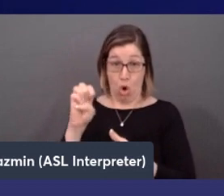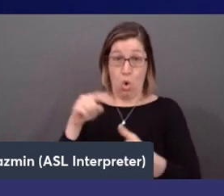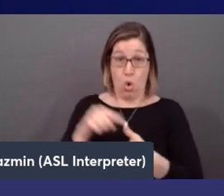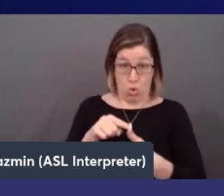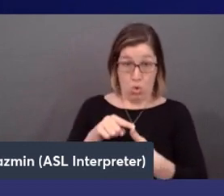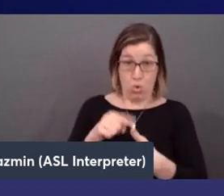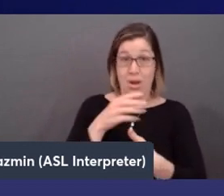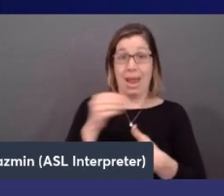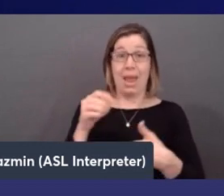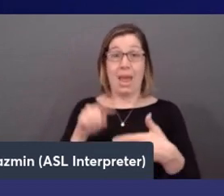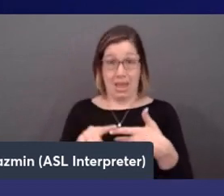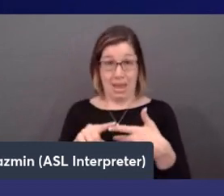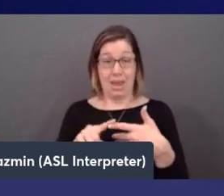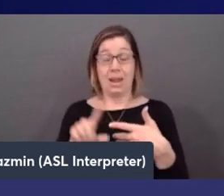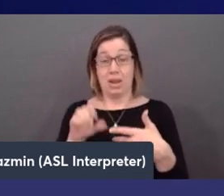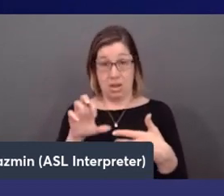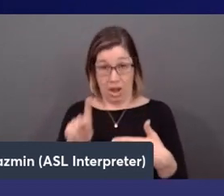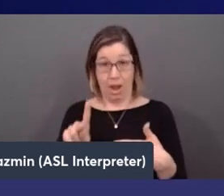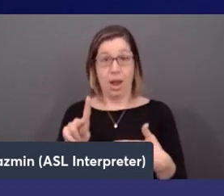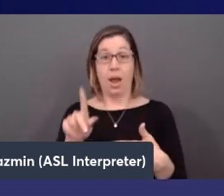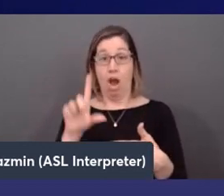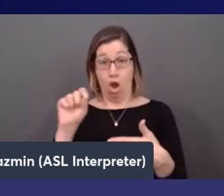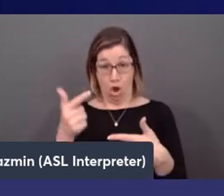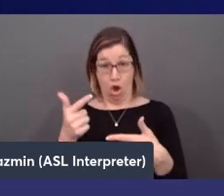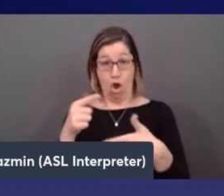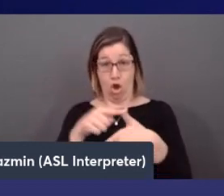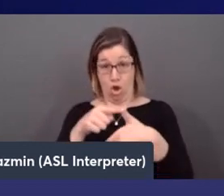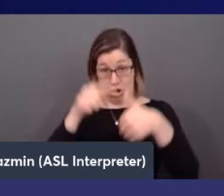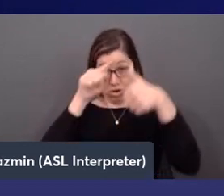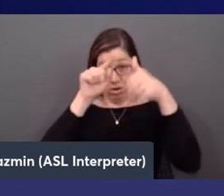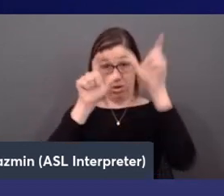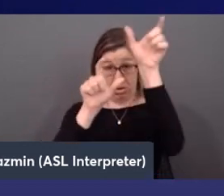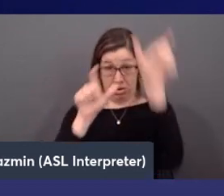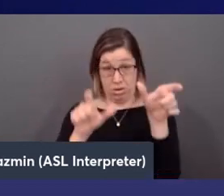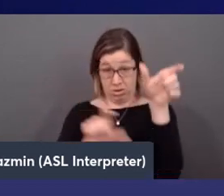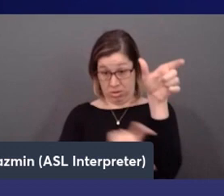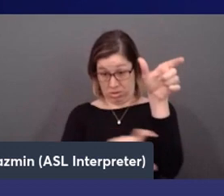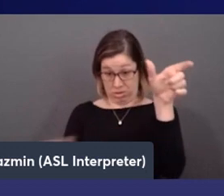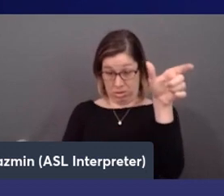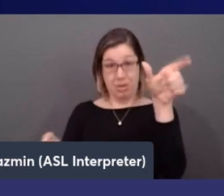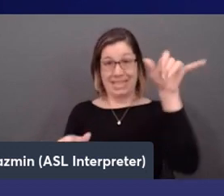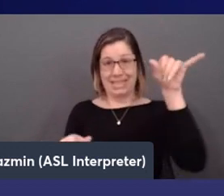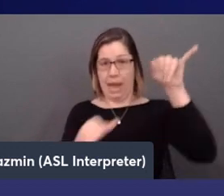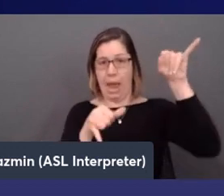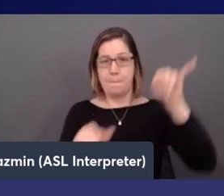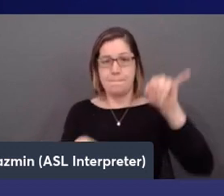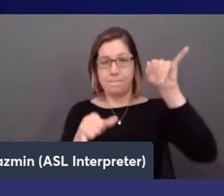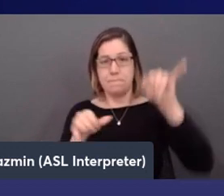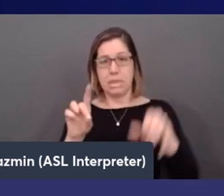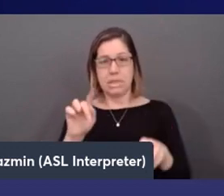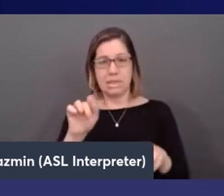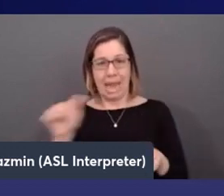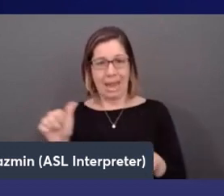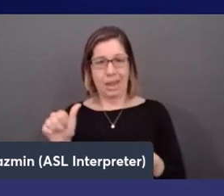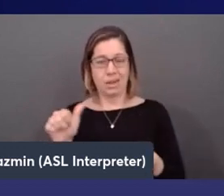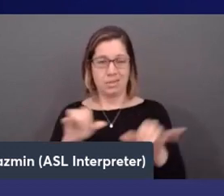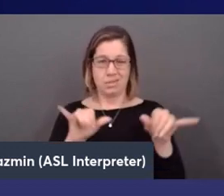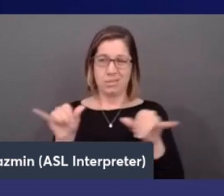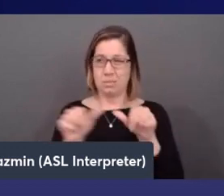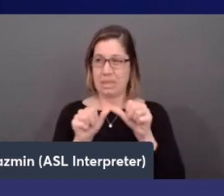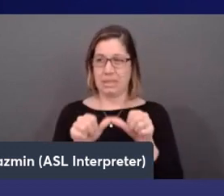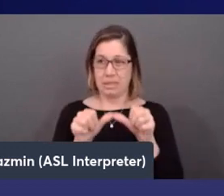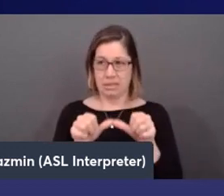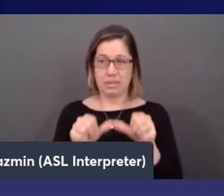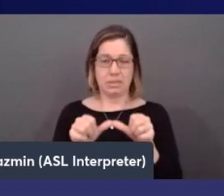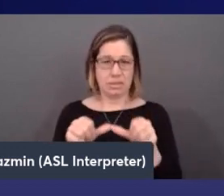have the same data and they're consistent. So that means the multi-AC transaction log becomes your source of truth. Very And